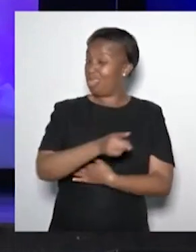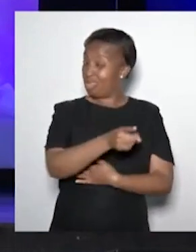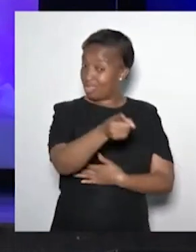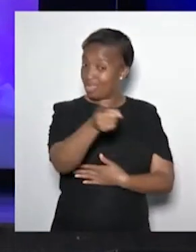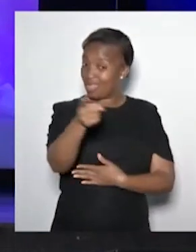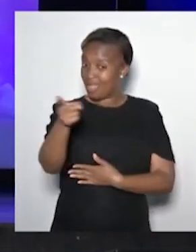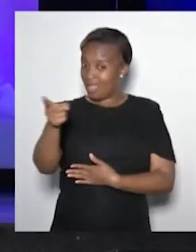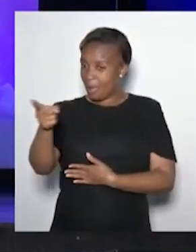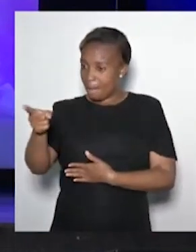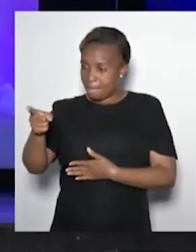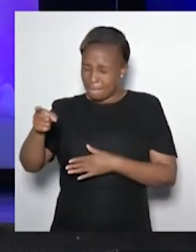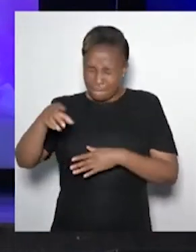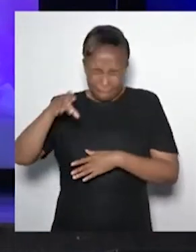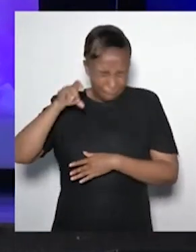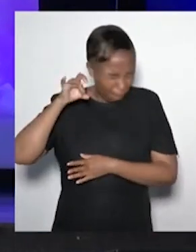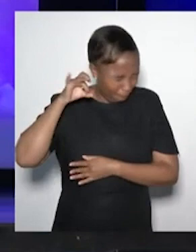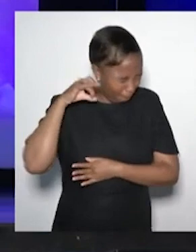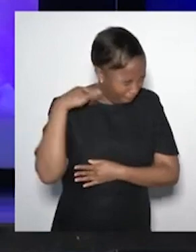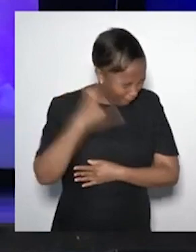painfully.